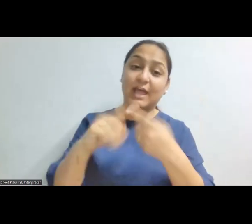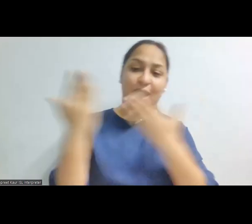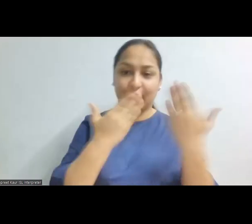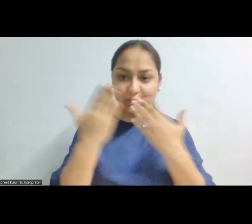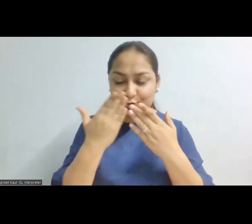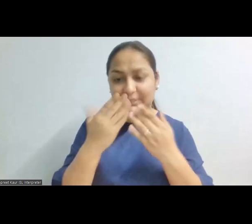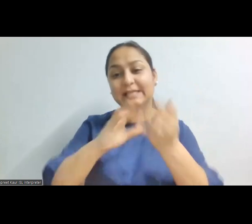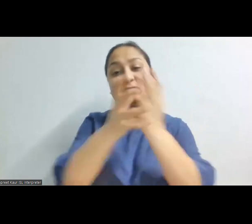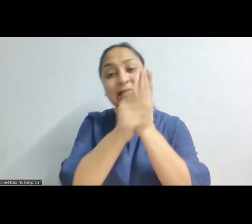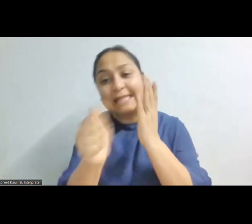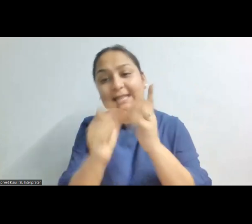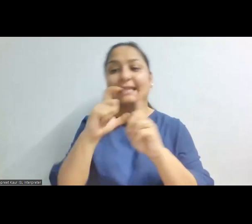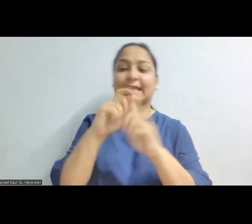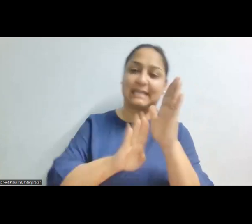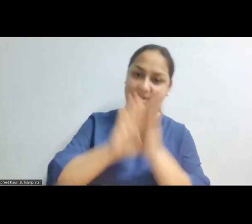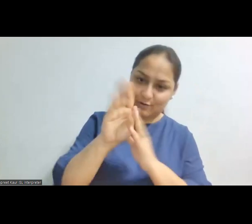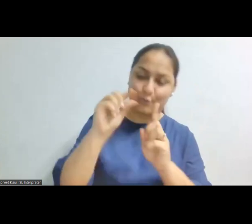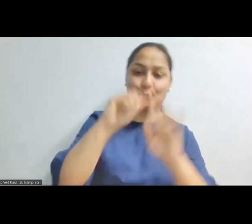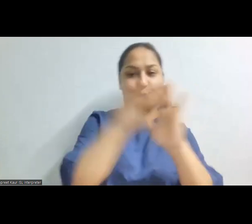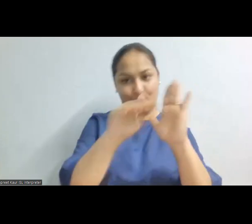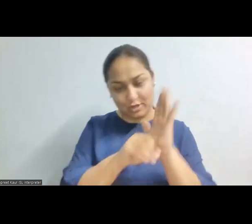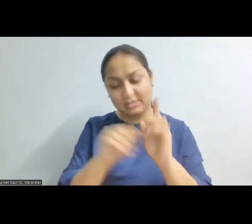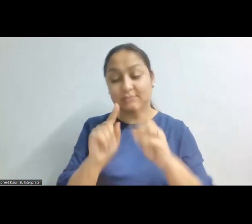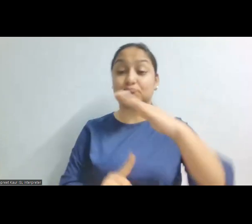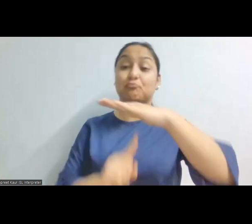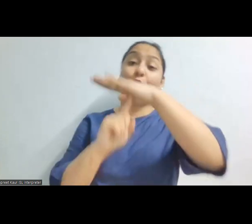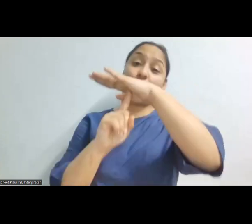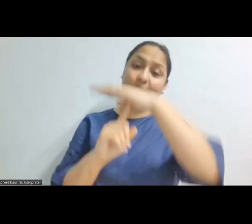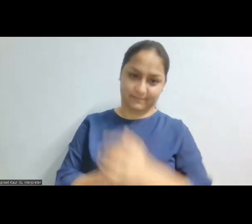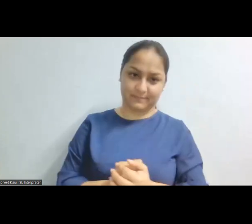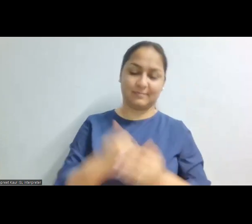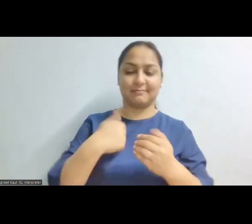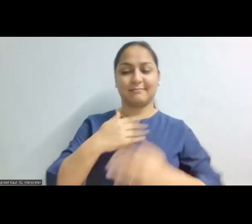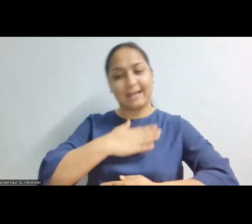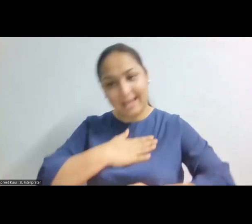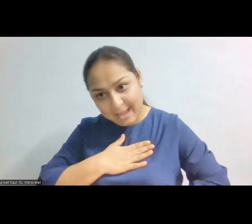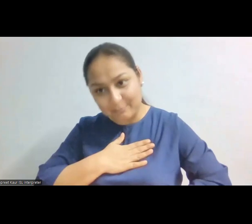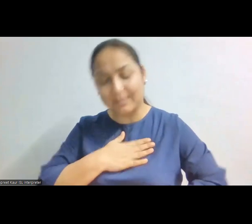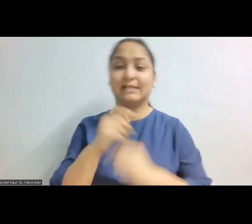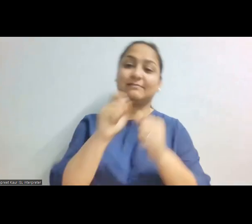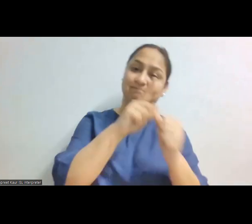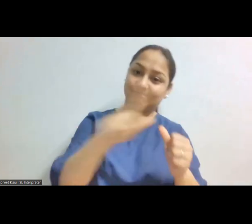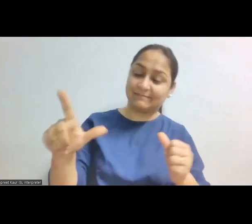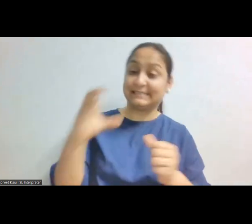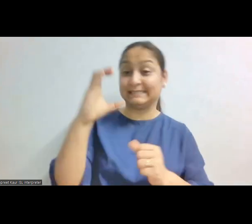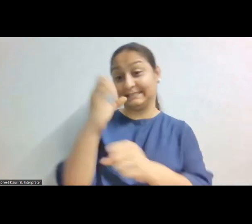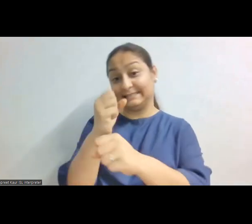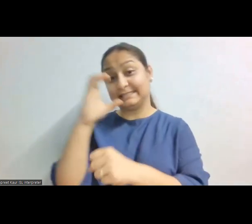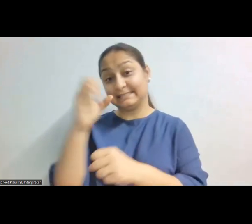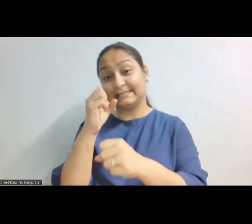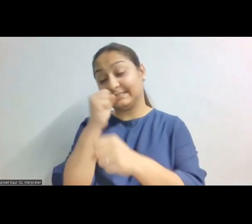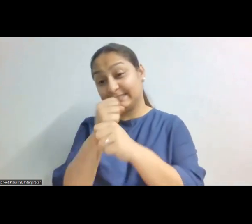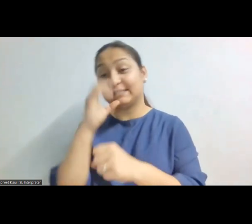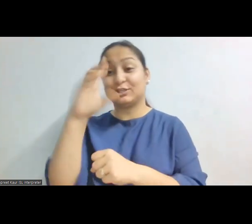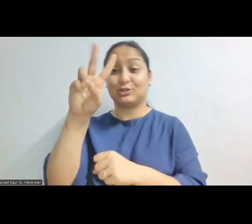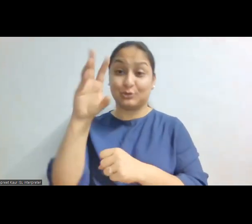Development, Policies and Priorities. My humble salutation to the C20 Chair, Her